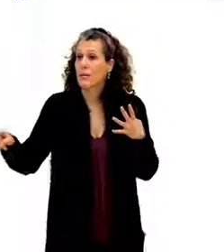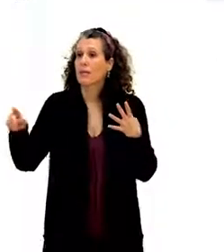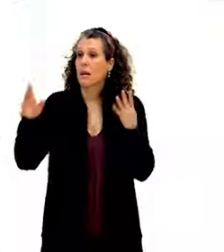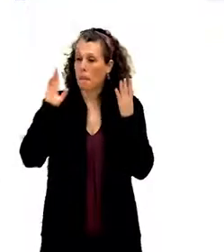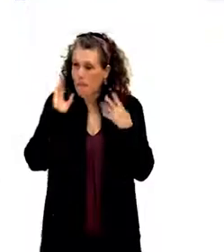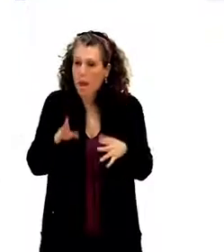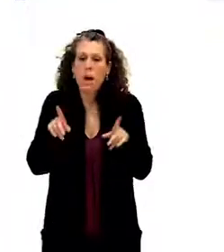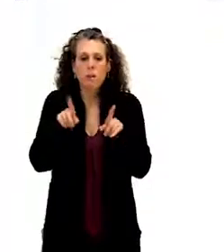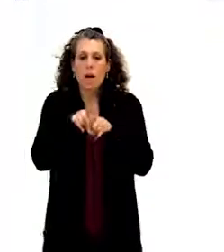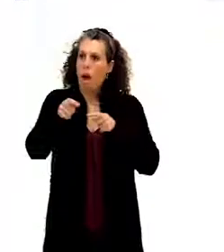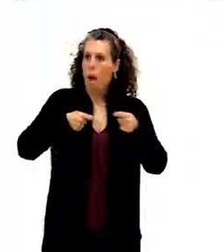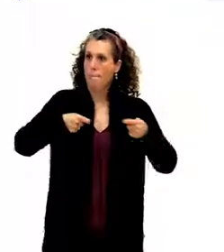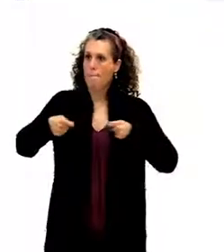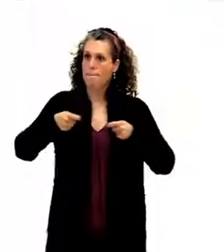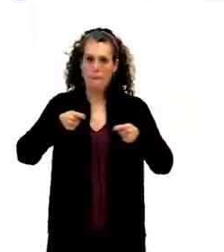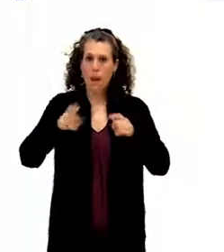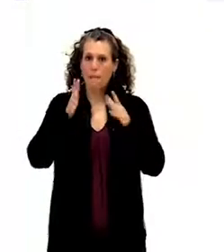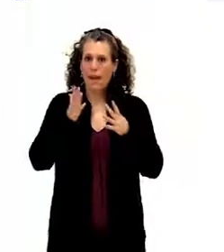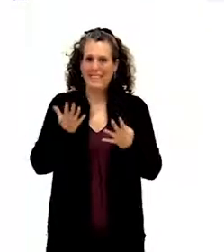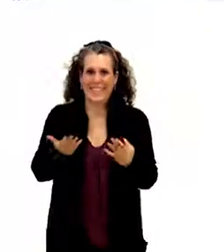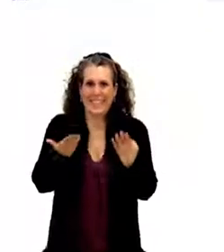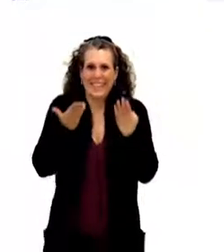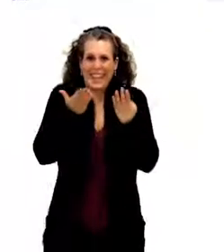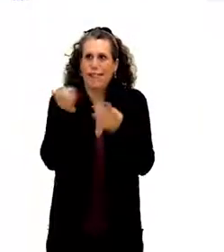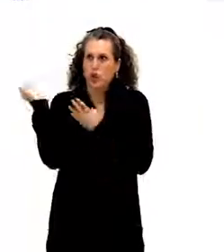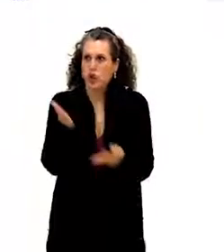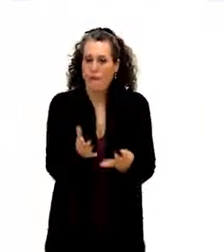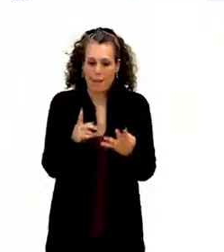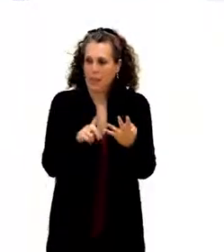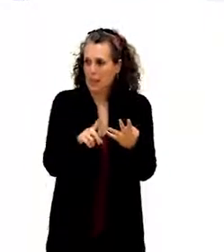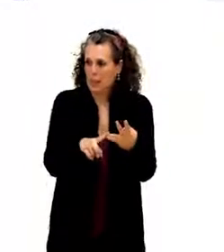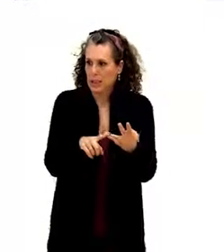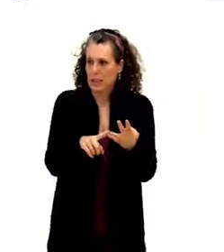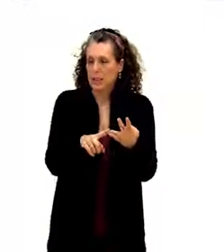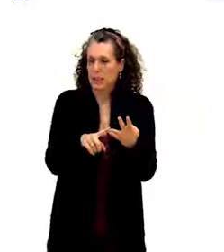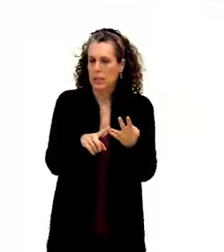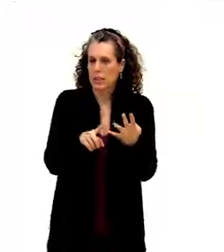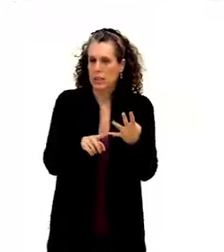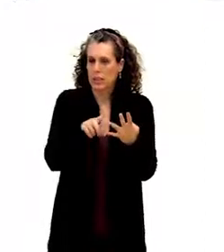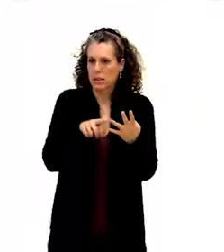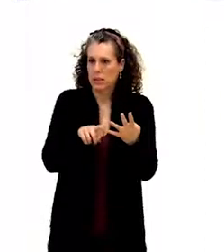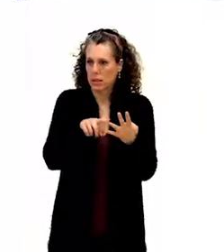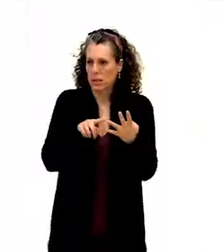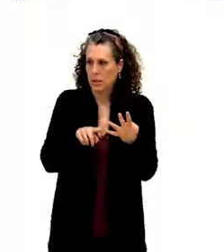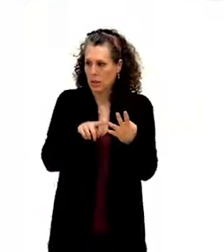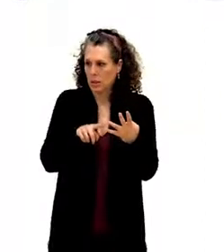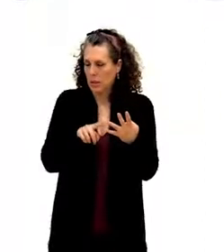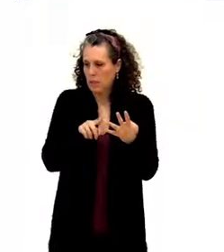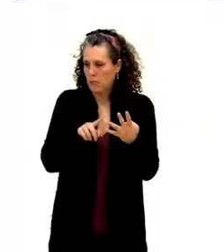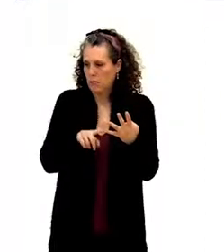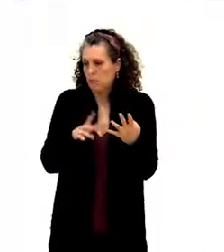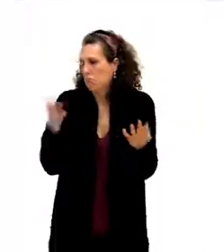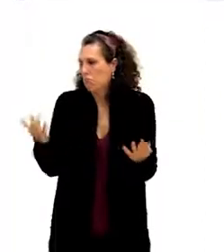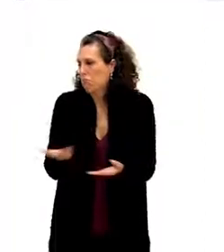market, provide these services that have a differentiated facade. It could